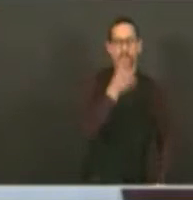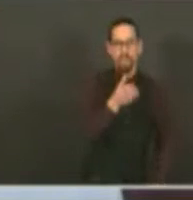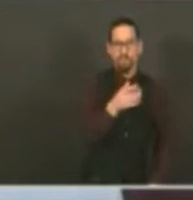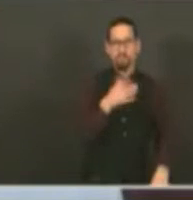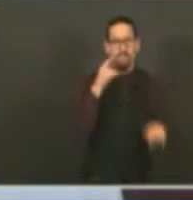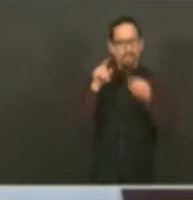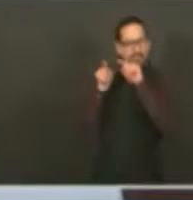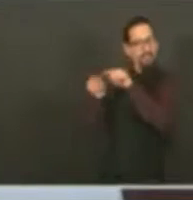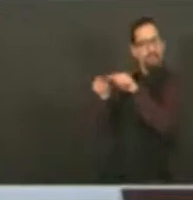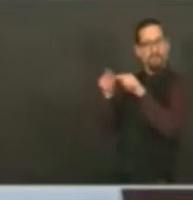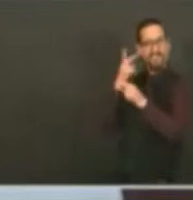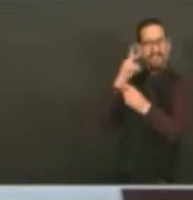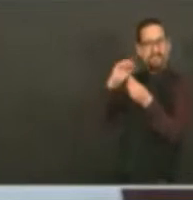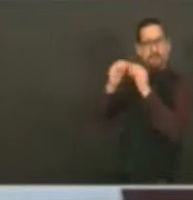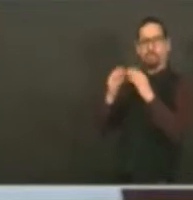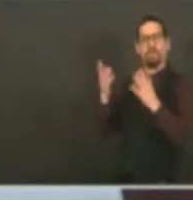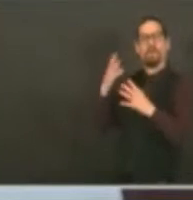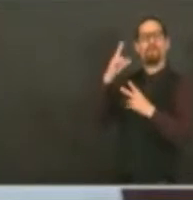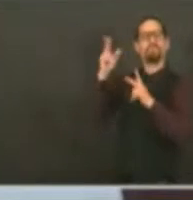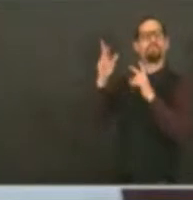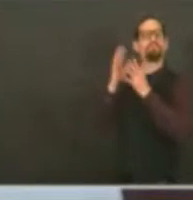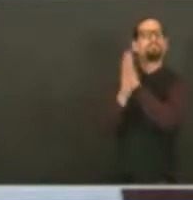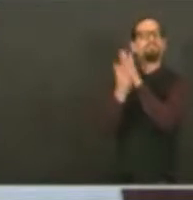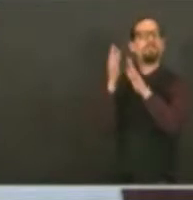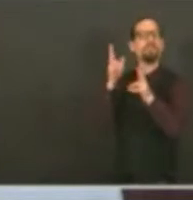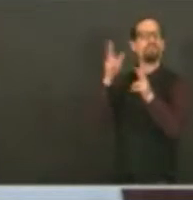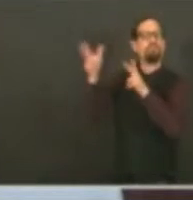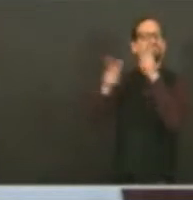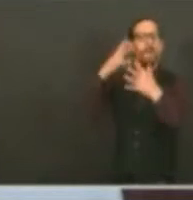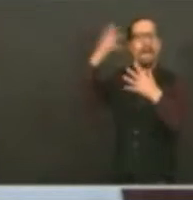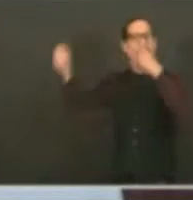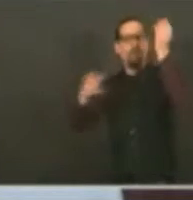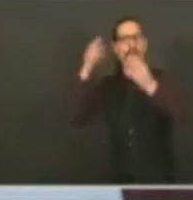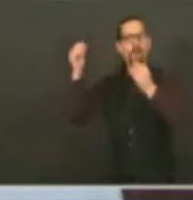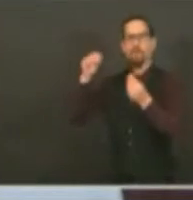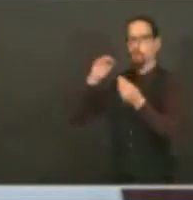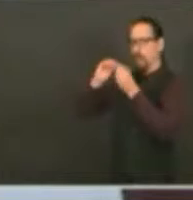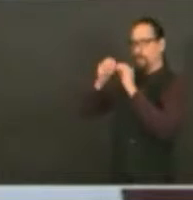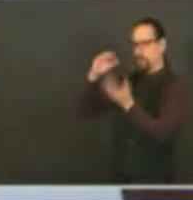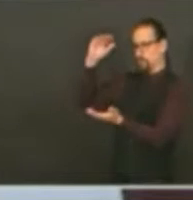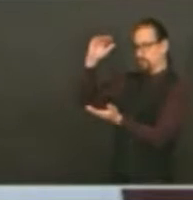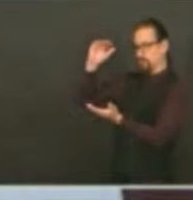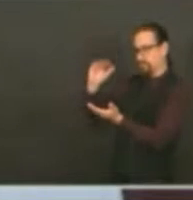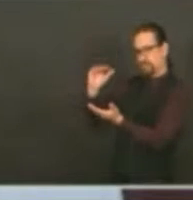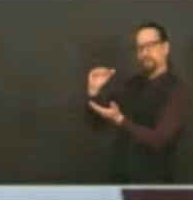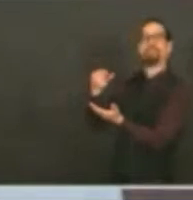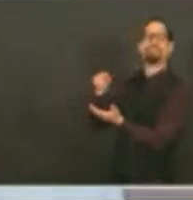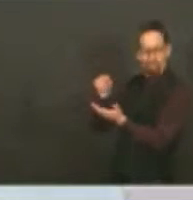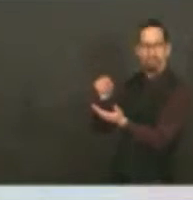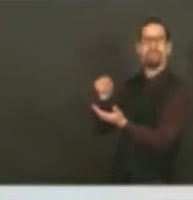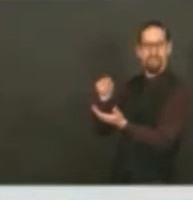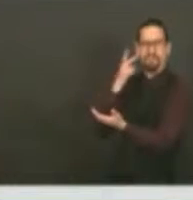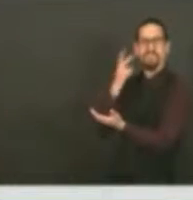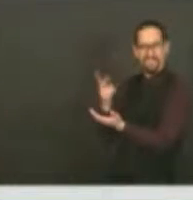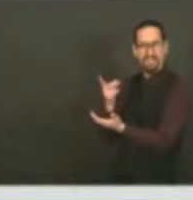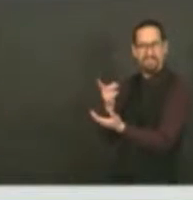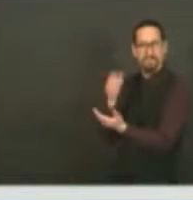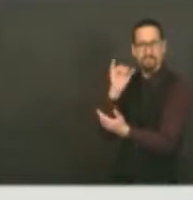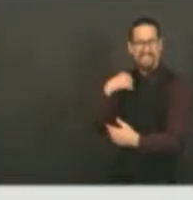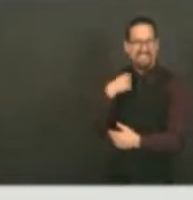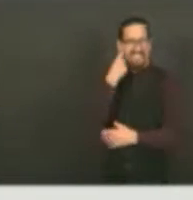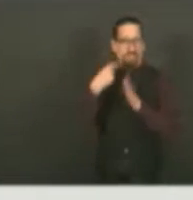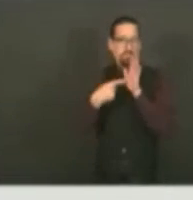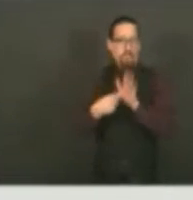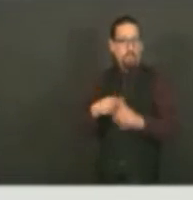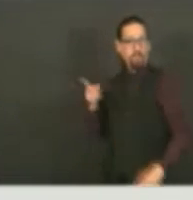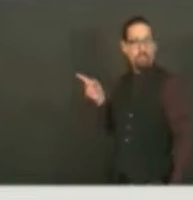a slight decrease in the percent positive. I just reported 7%, it had been 10%, but it's not enough to